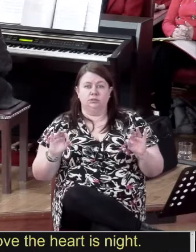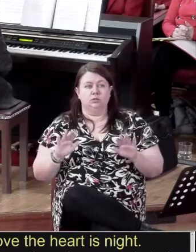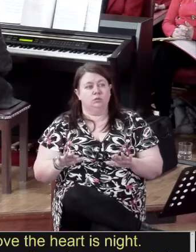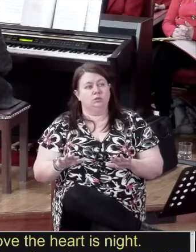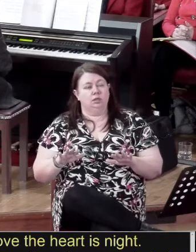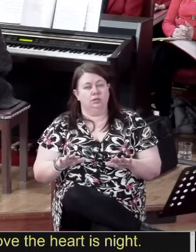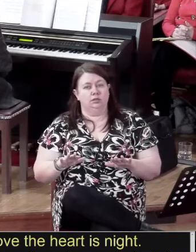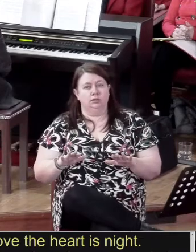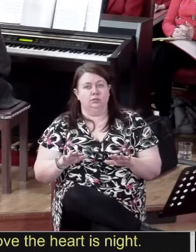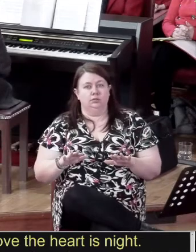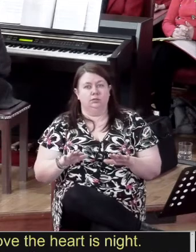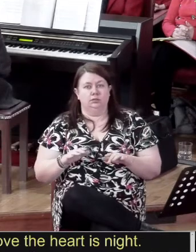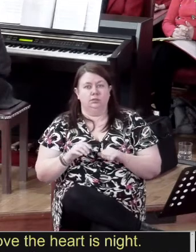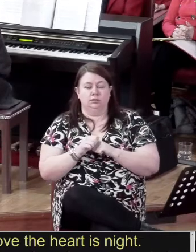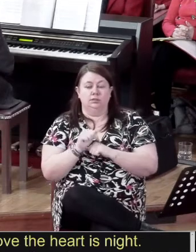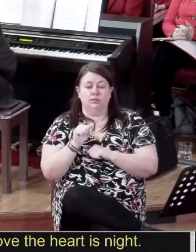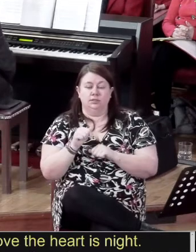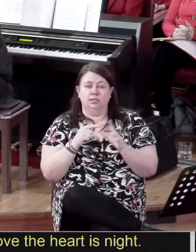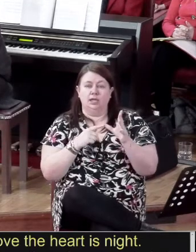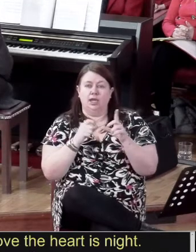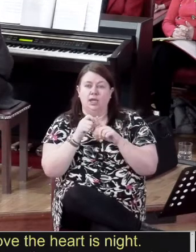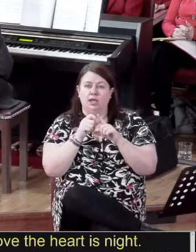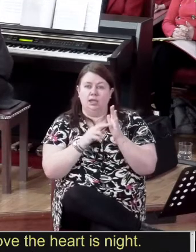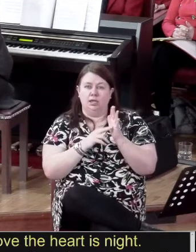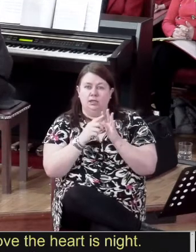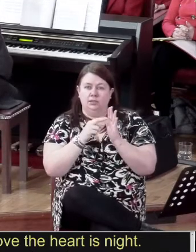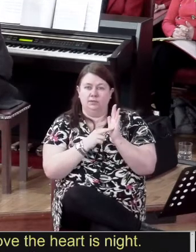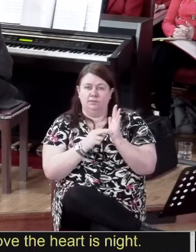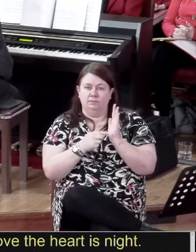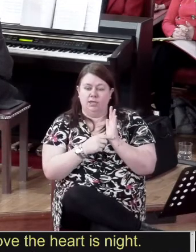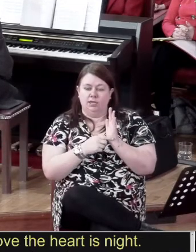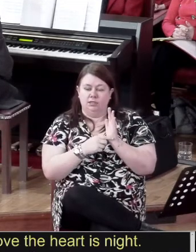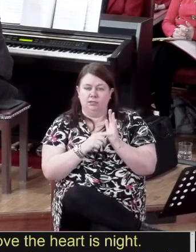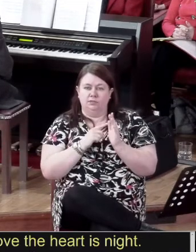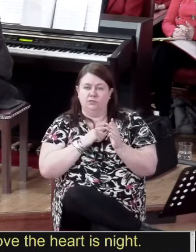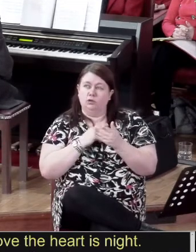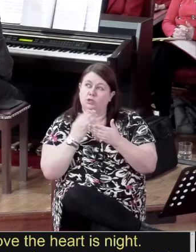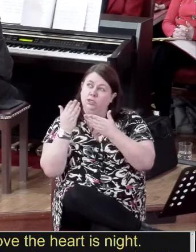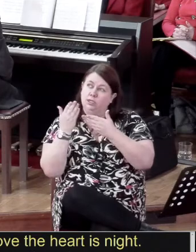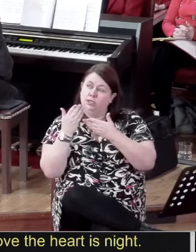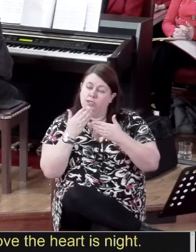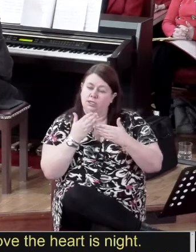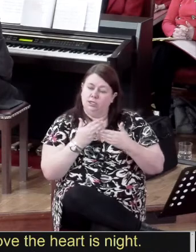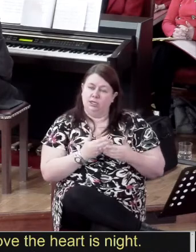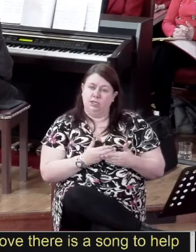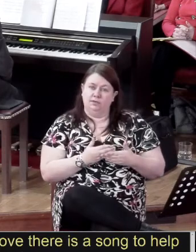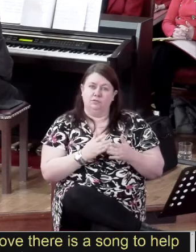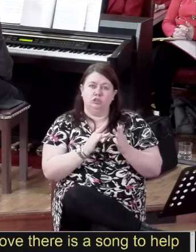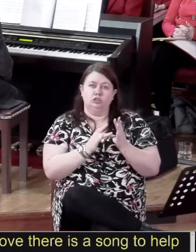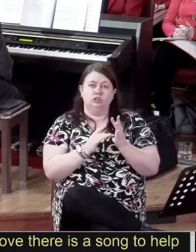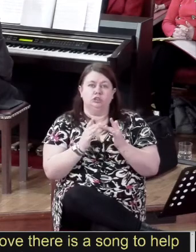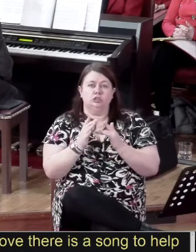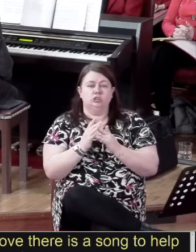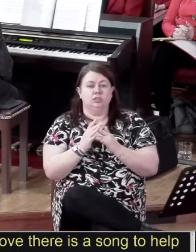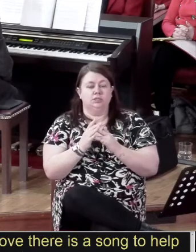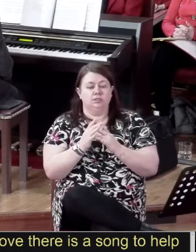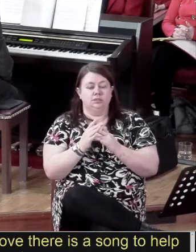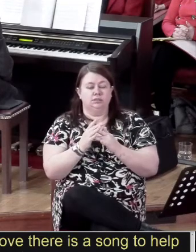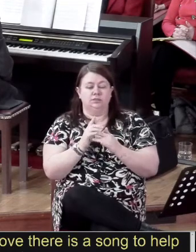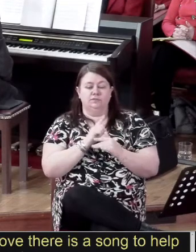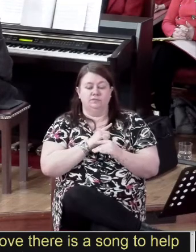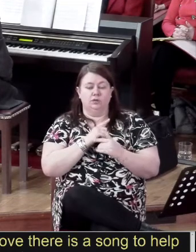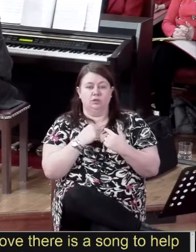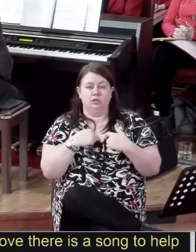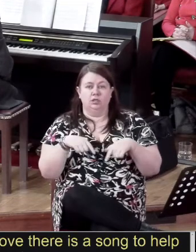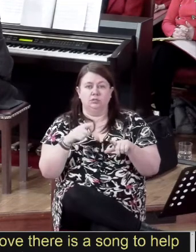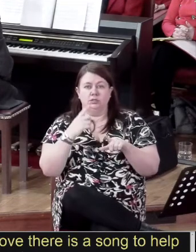love, the greatest gift of love, the gift of your own Son, Jesus, sent to earth so that we may live, in